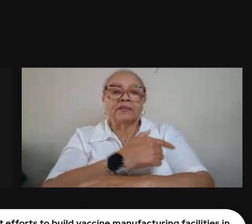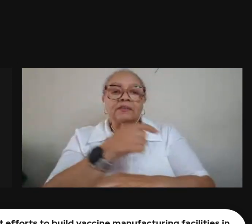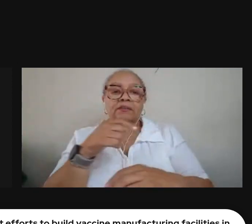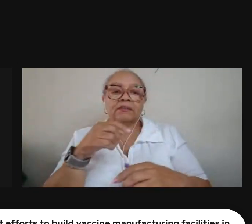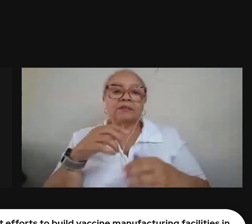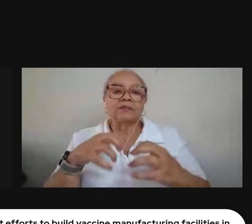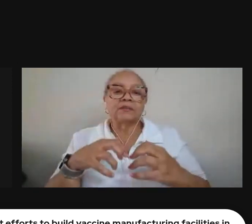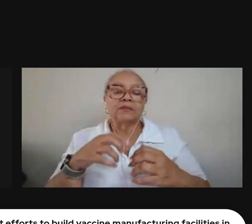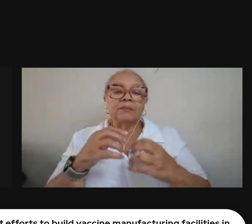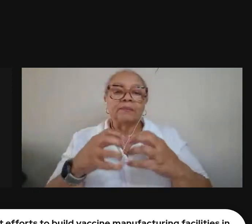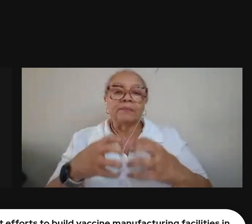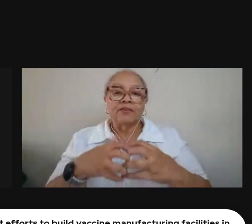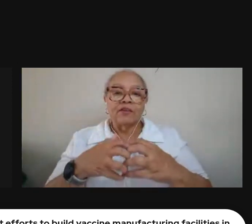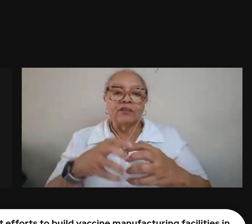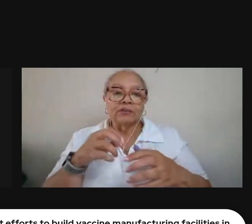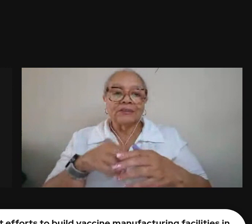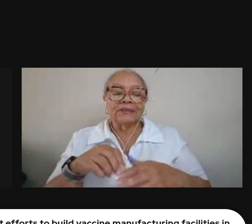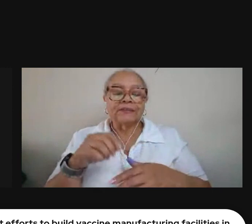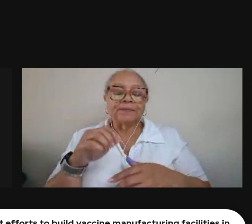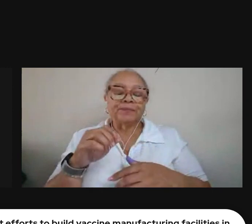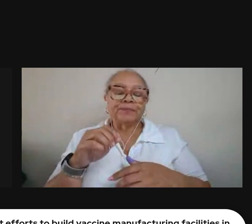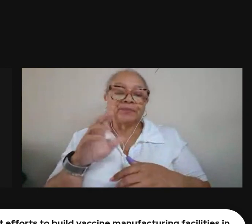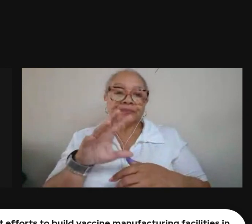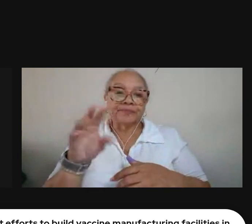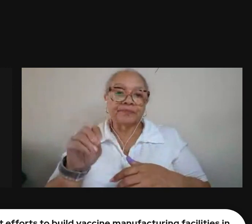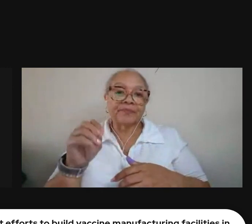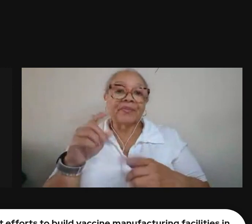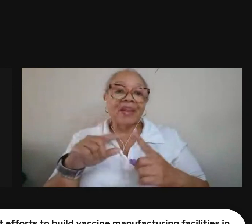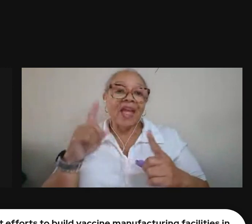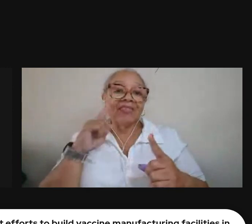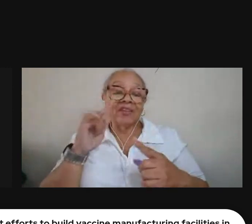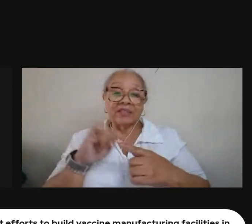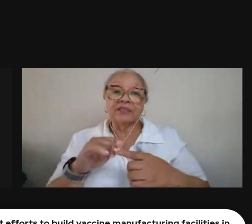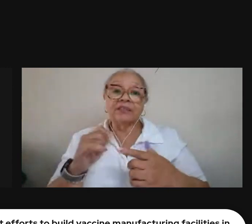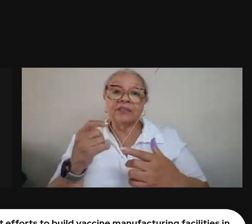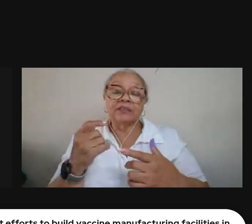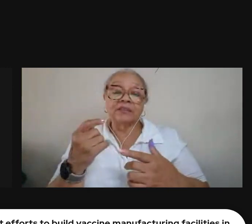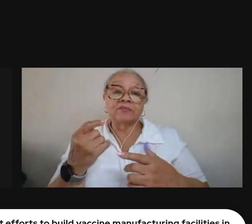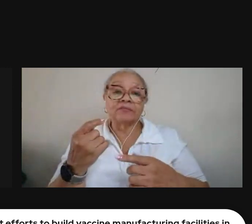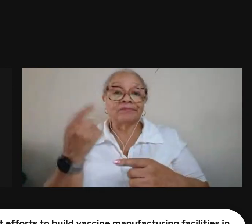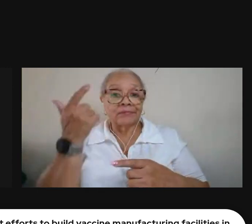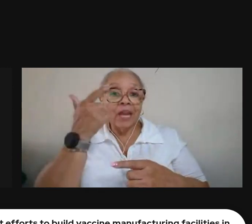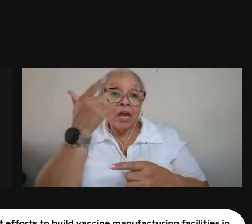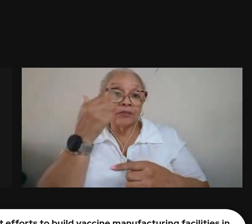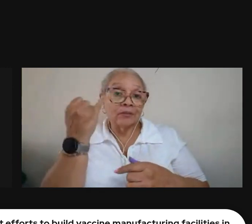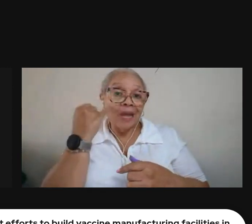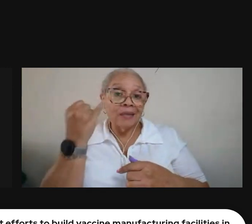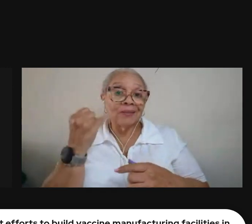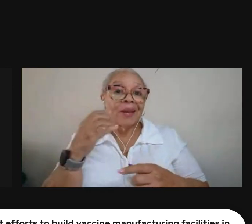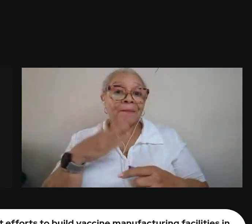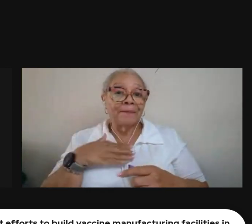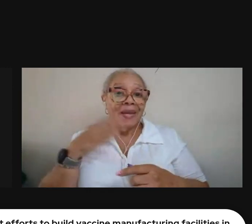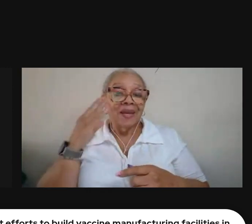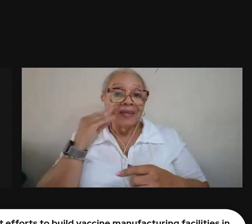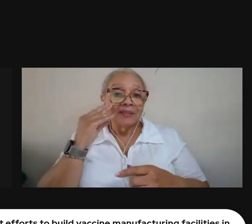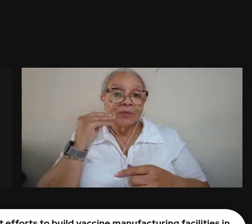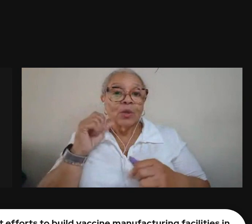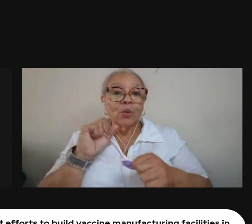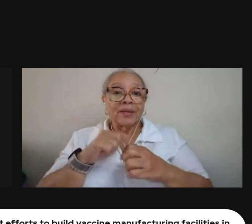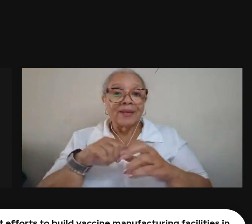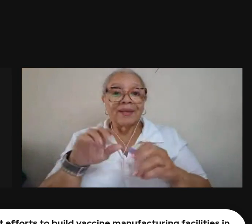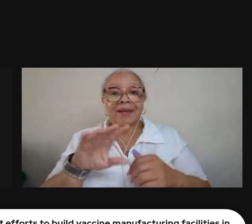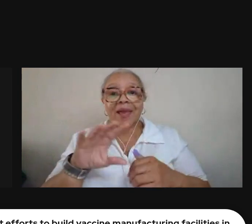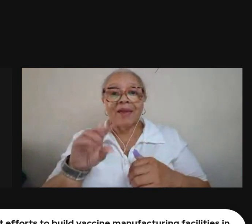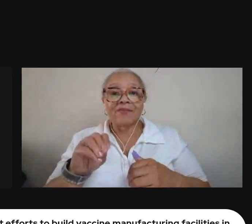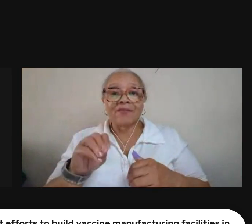think it's a laudable idea. My experience working in Africa is that I hope it's